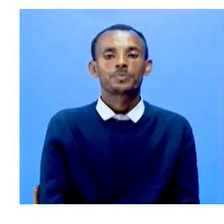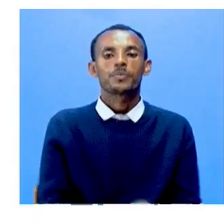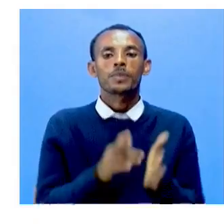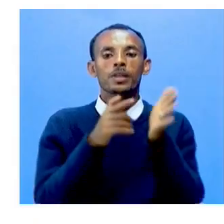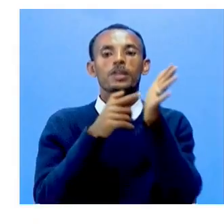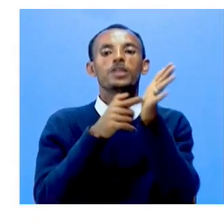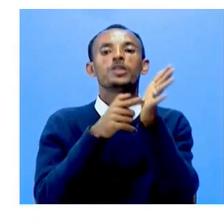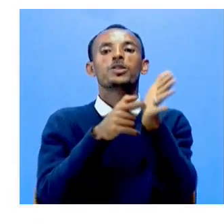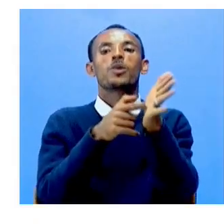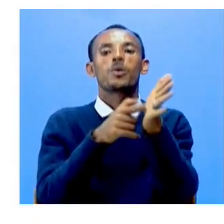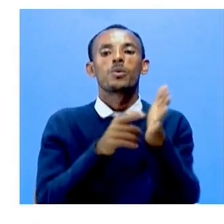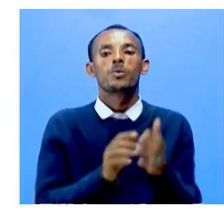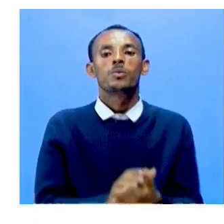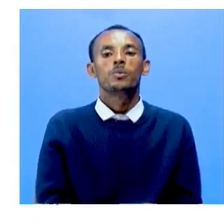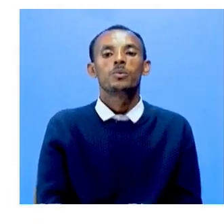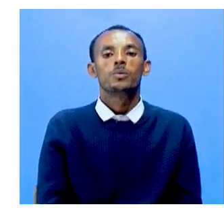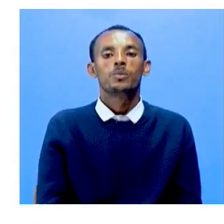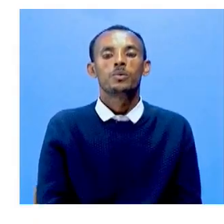Show